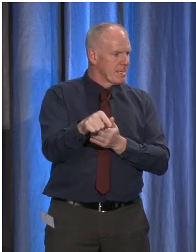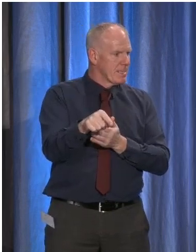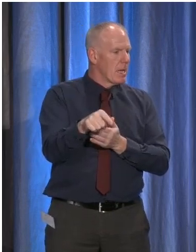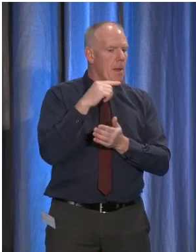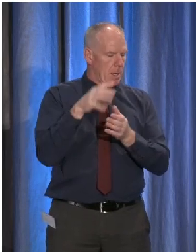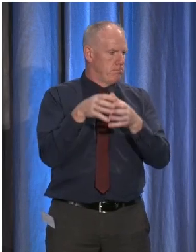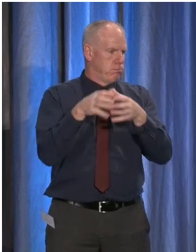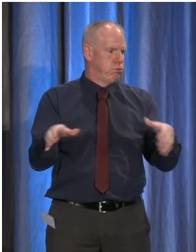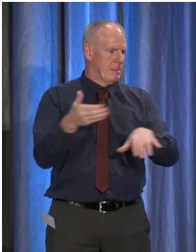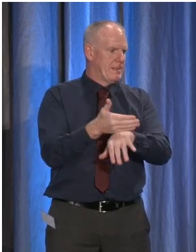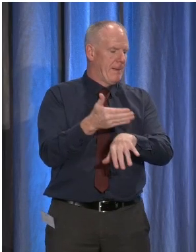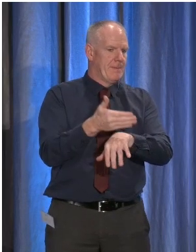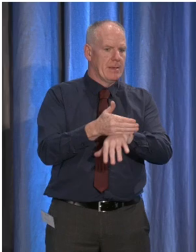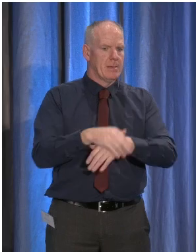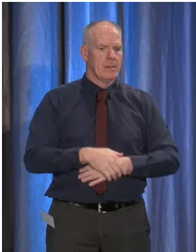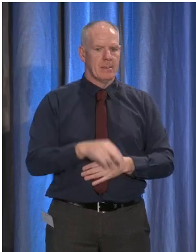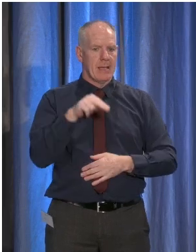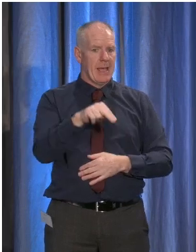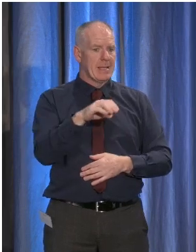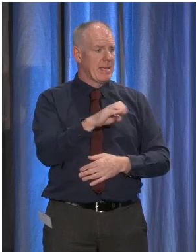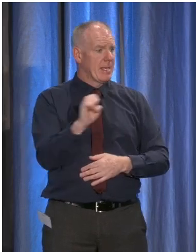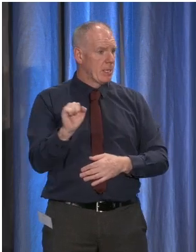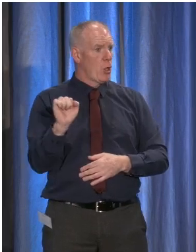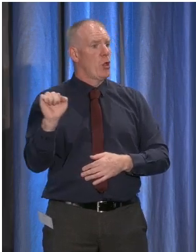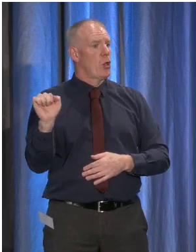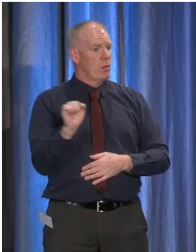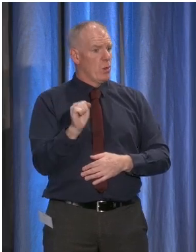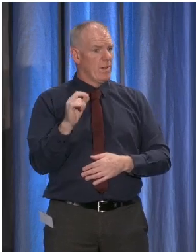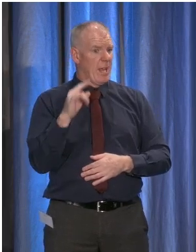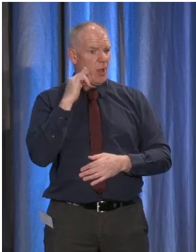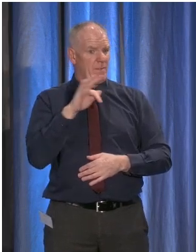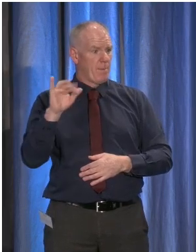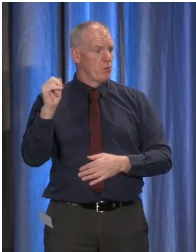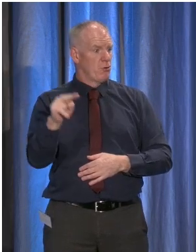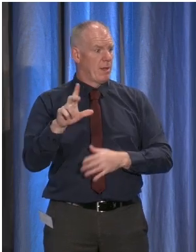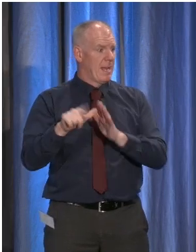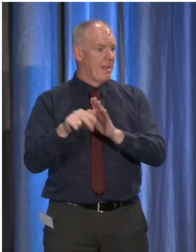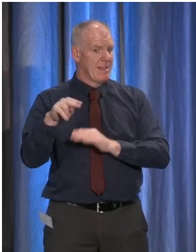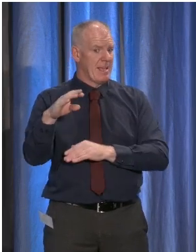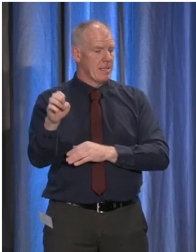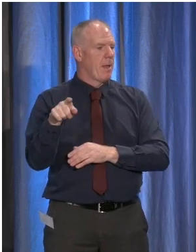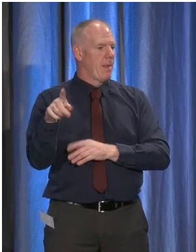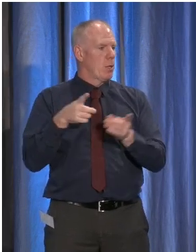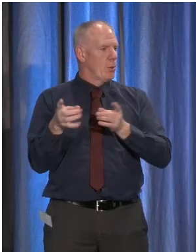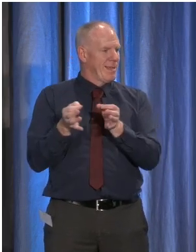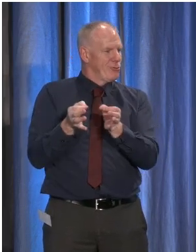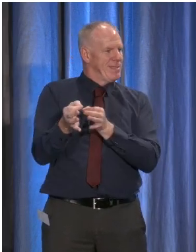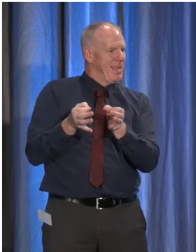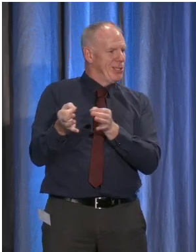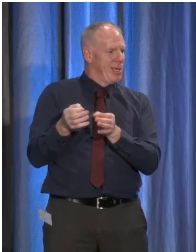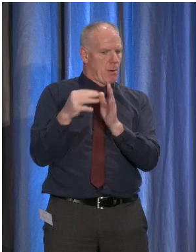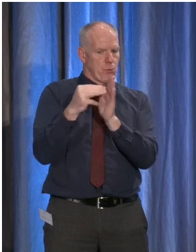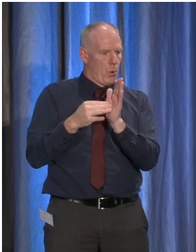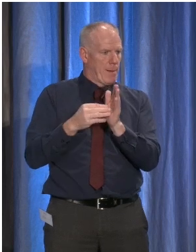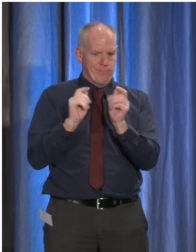led to expansion. And the NCSE, as you'll hear later from John, are involved in a strategic